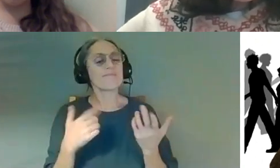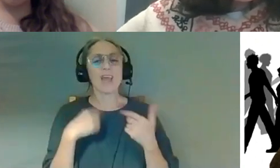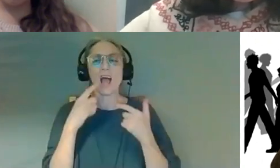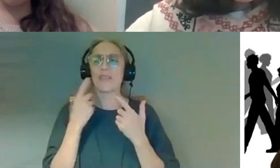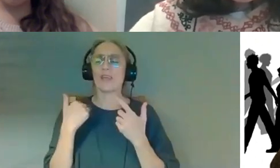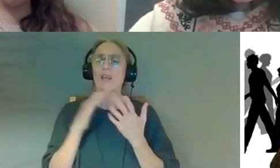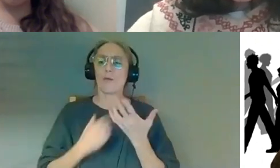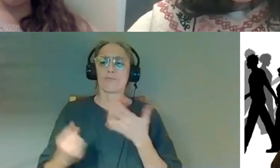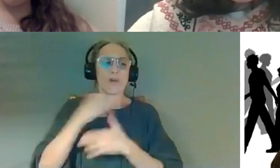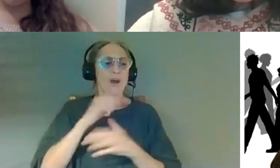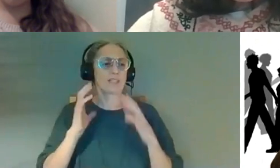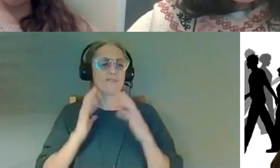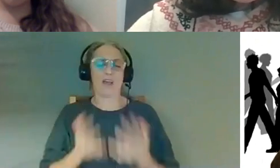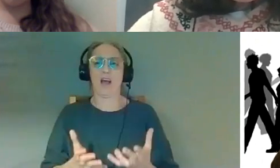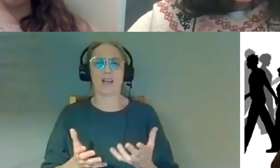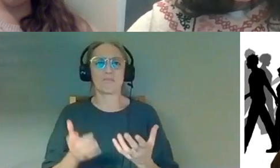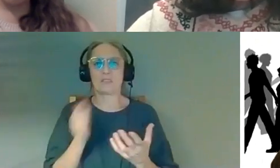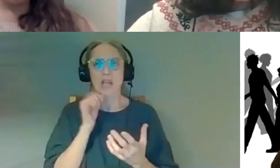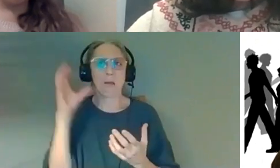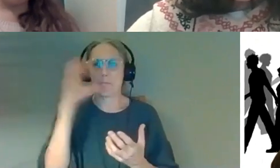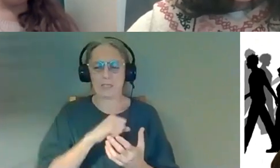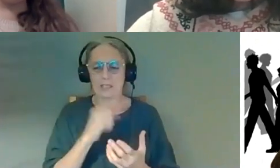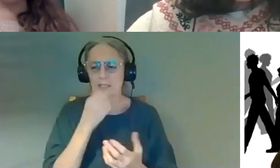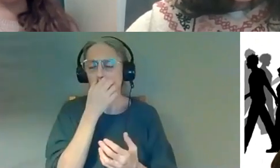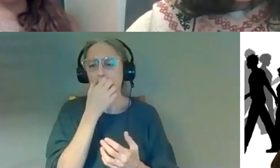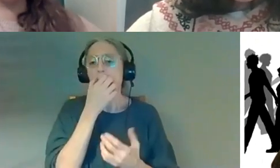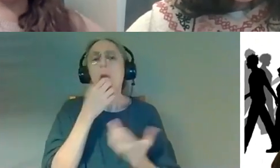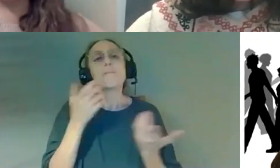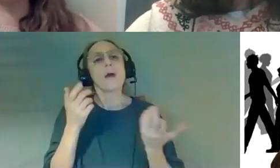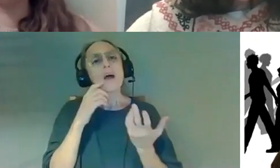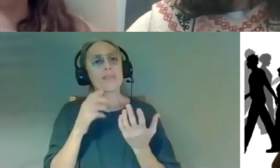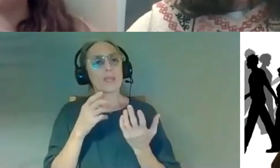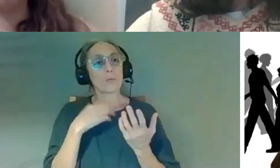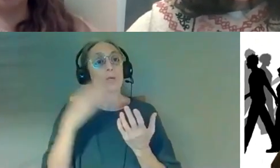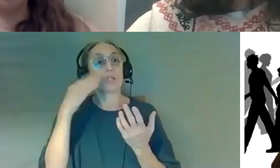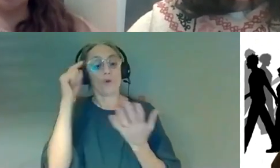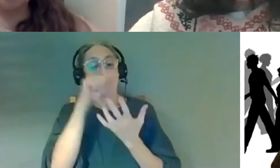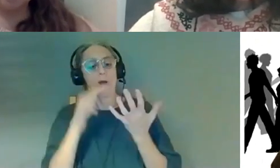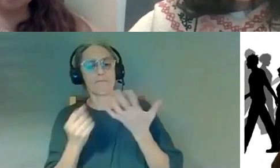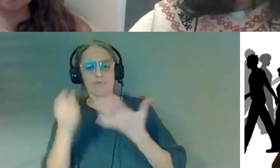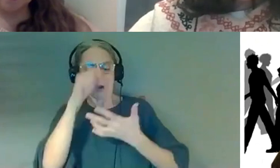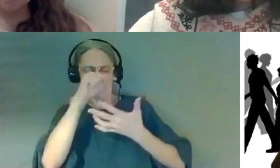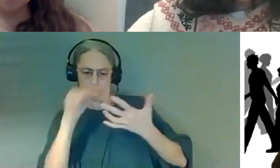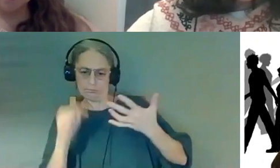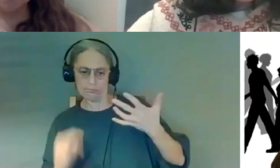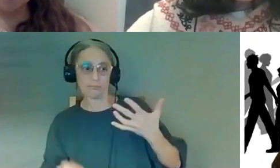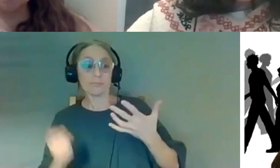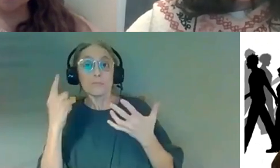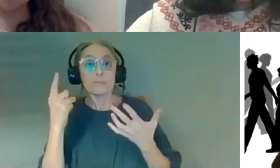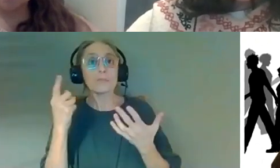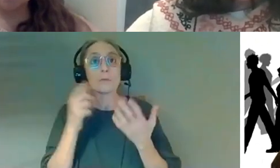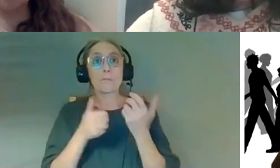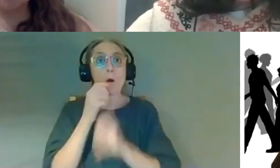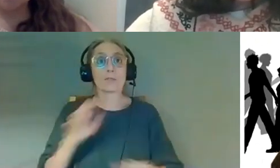I think that you need to bring the key people to the table. I think that's basically what it is, you